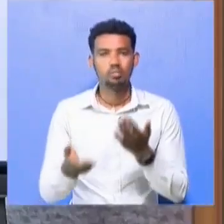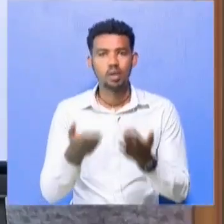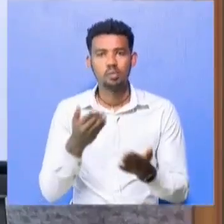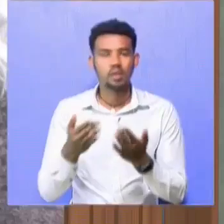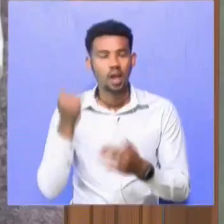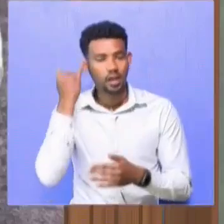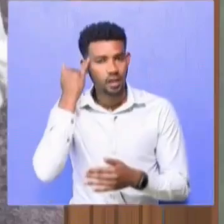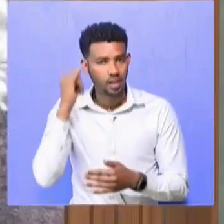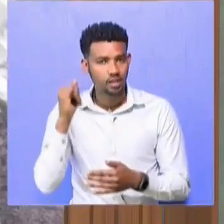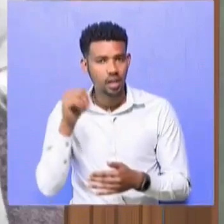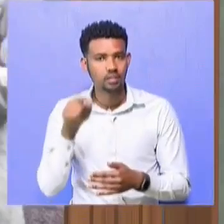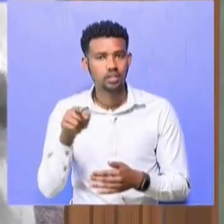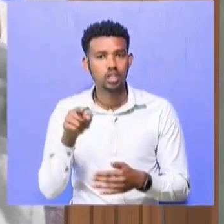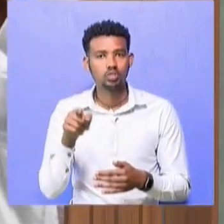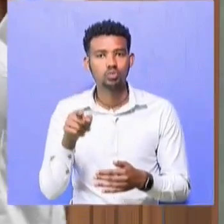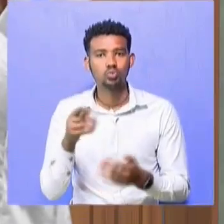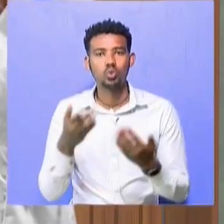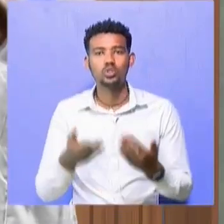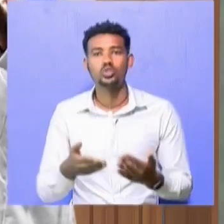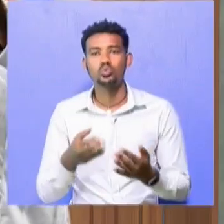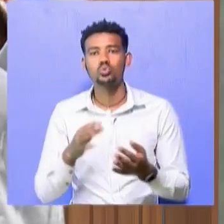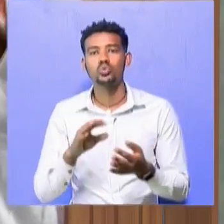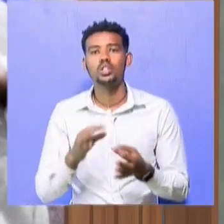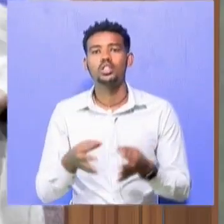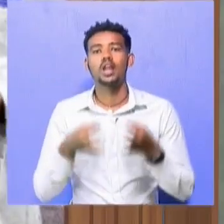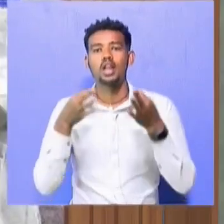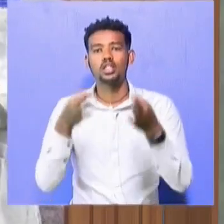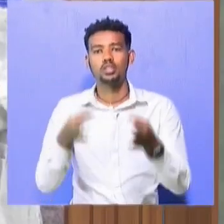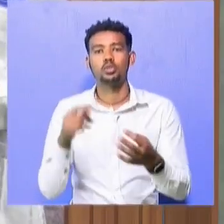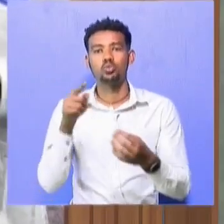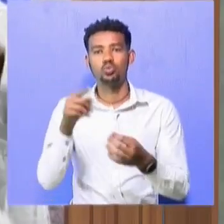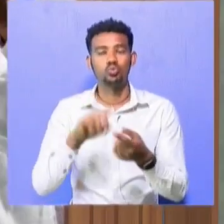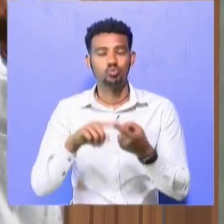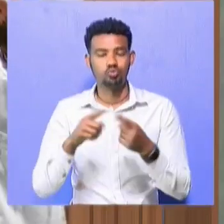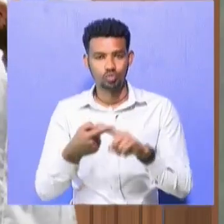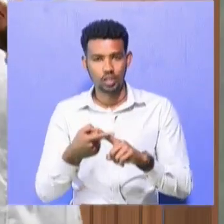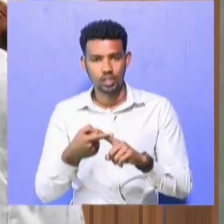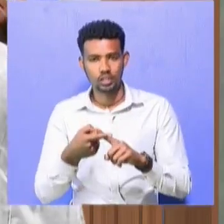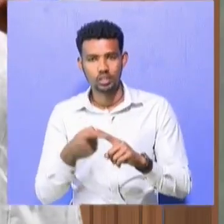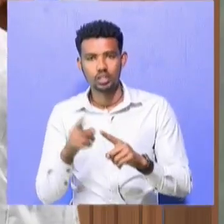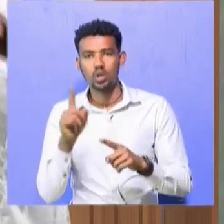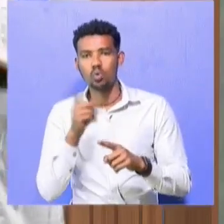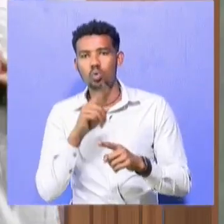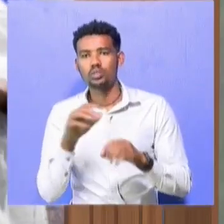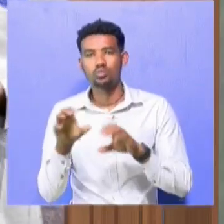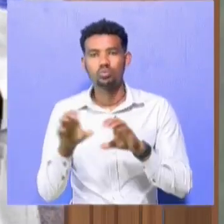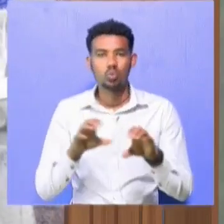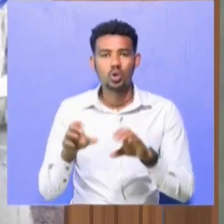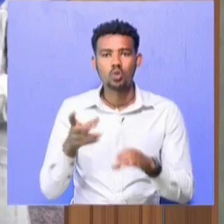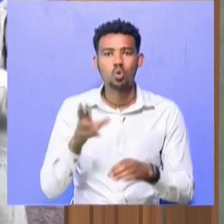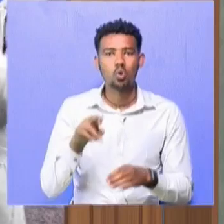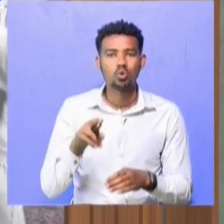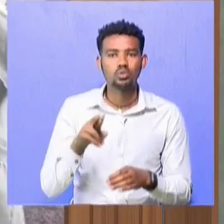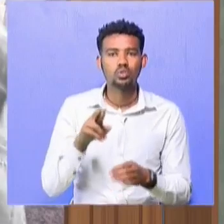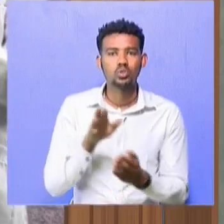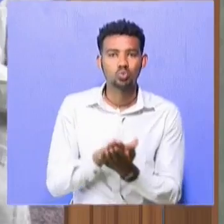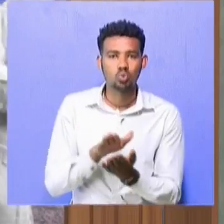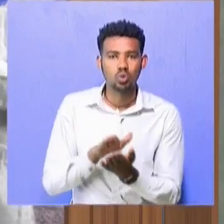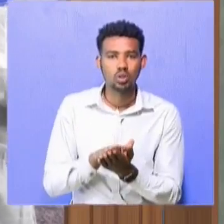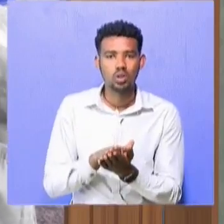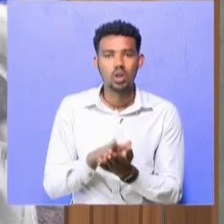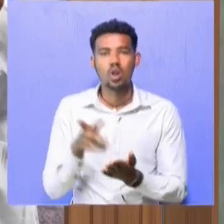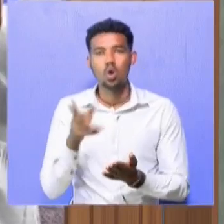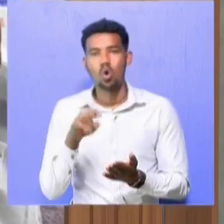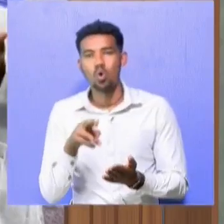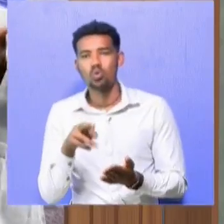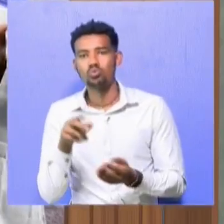idea that you want to transmit to your friends what's going on at your school, what's going on